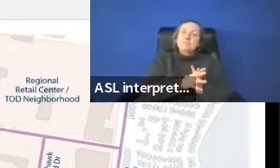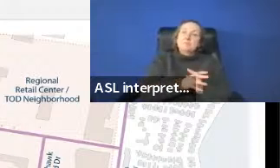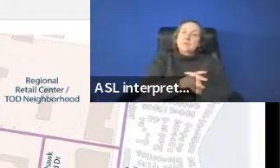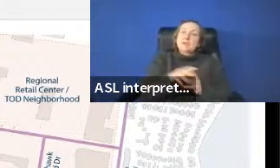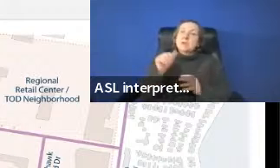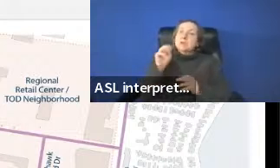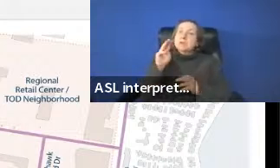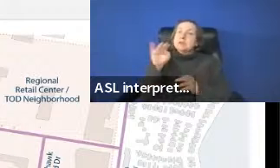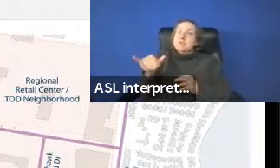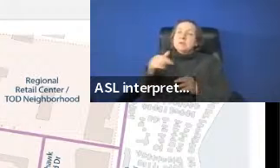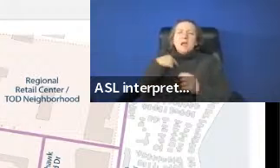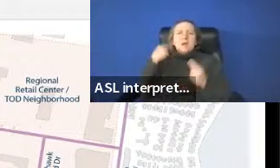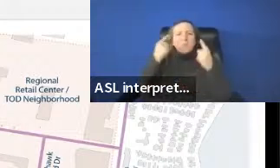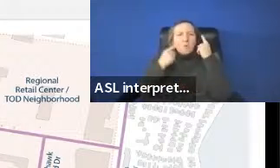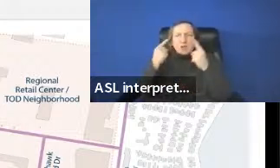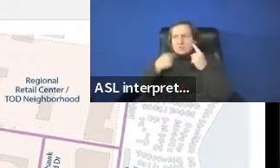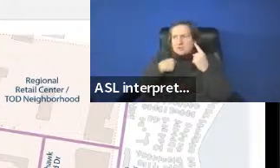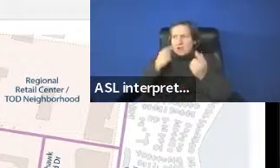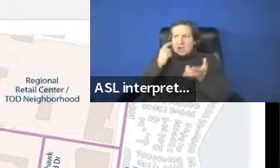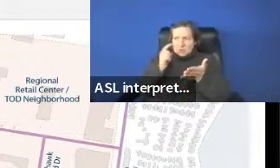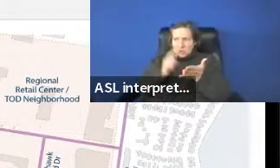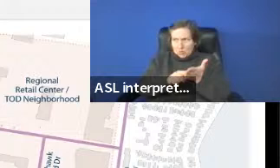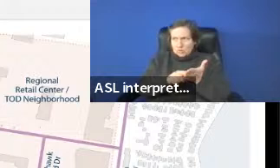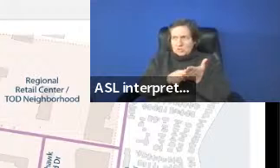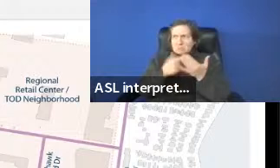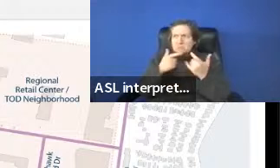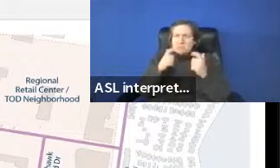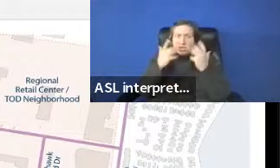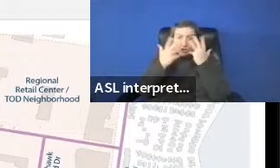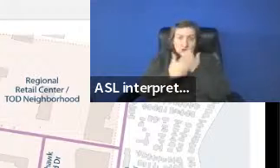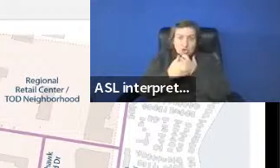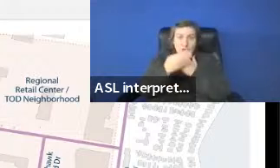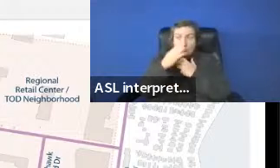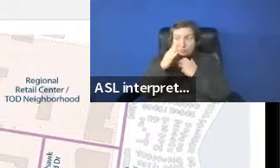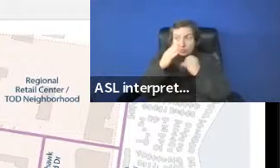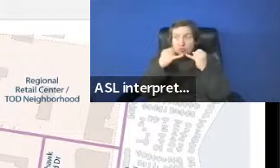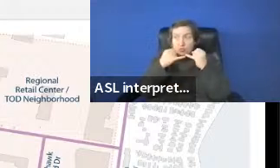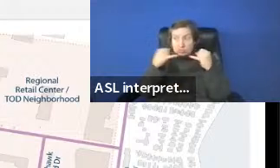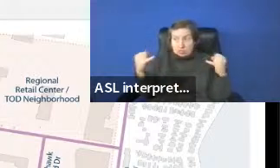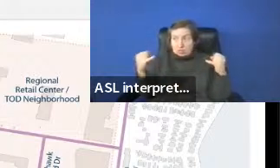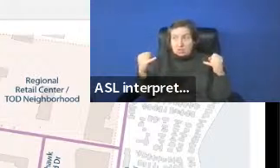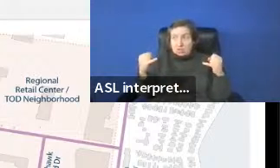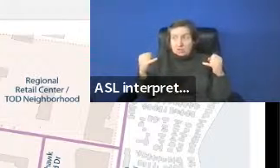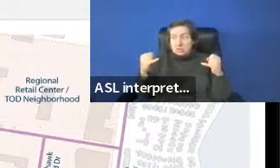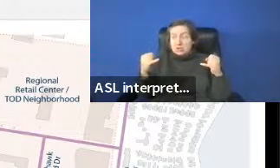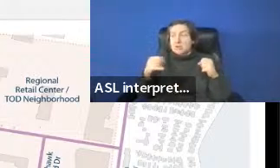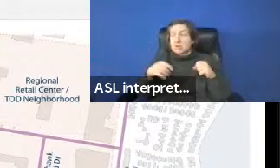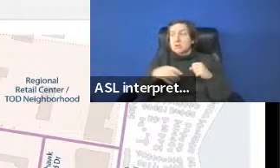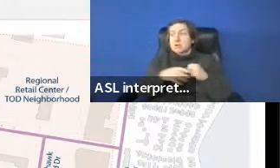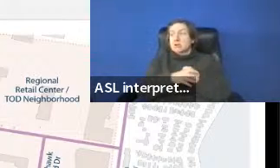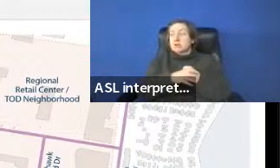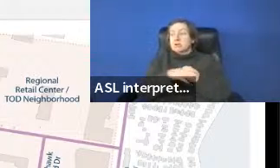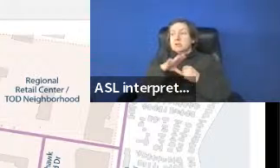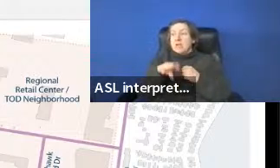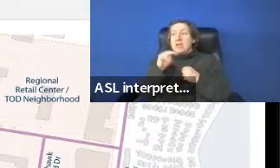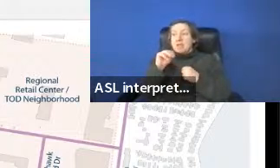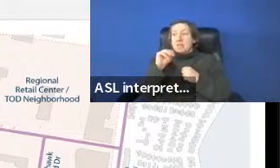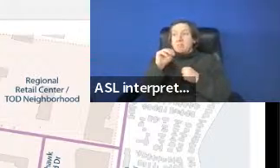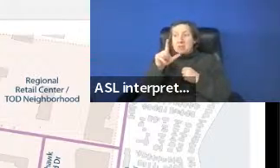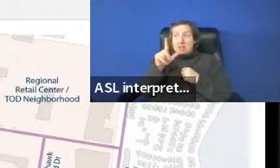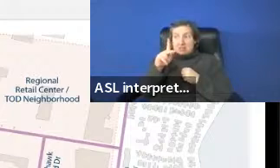I'm just wondering, in all these, I'm noticing that the big dark blue line is going down